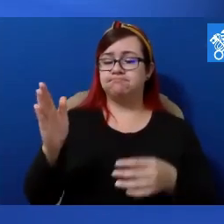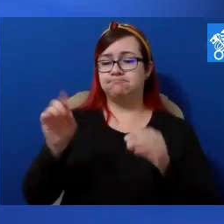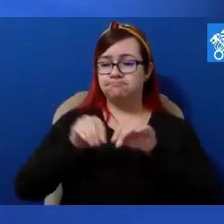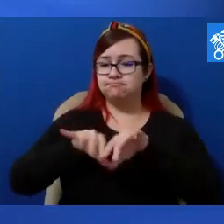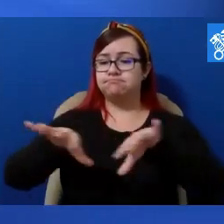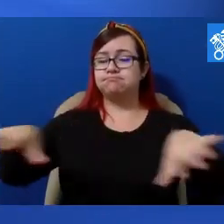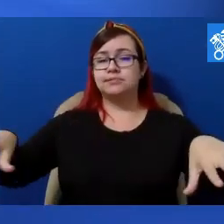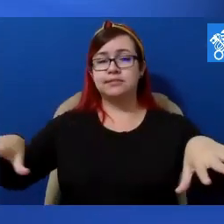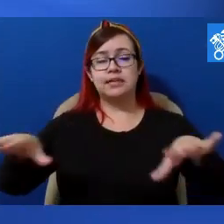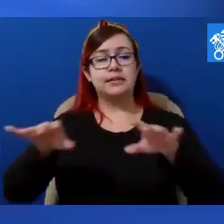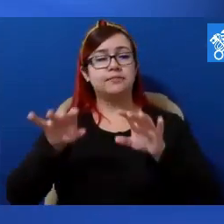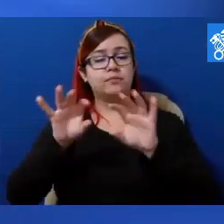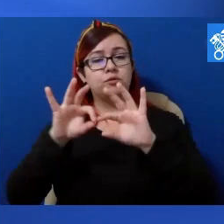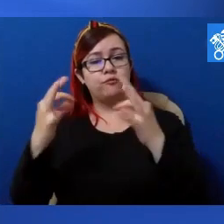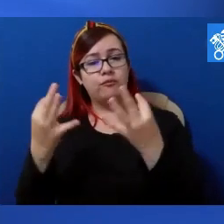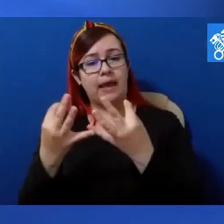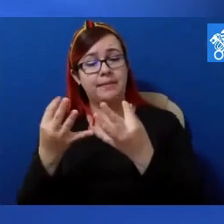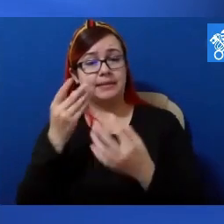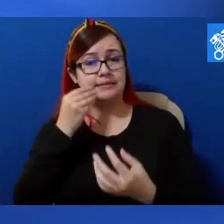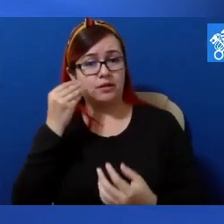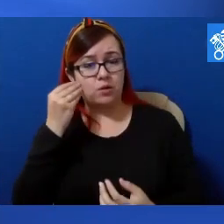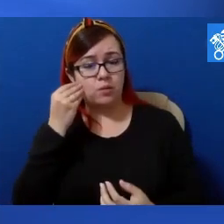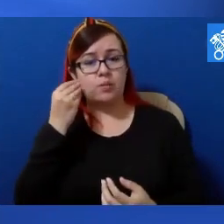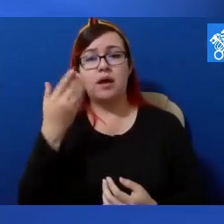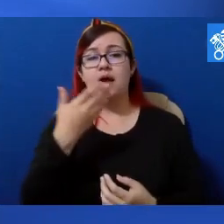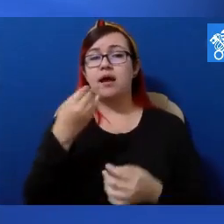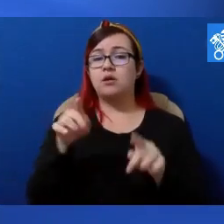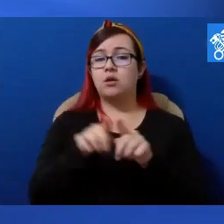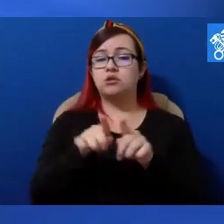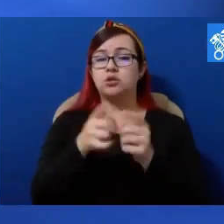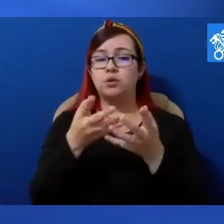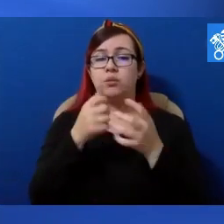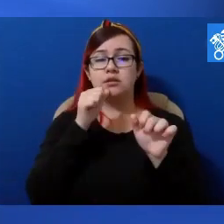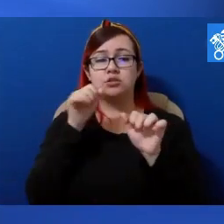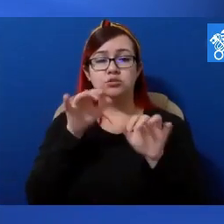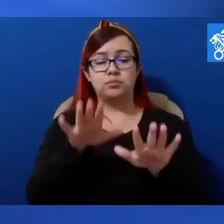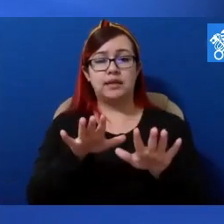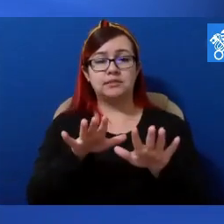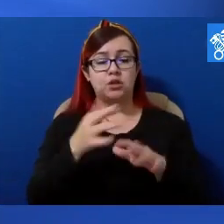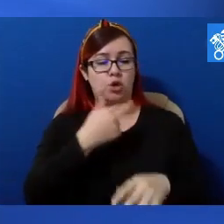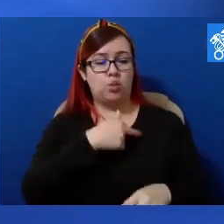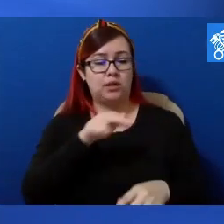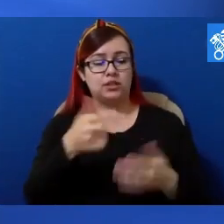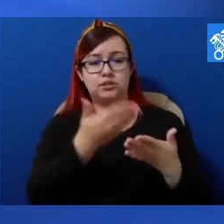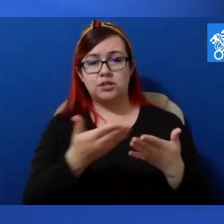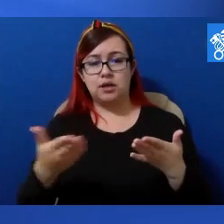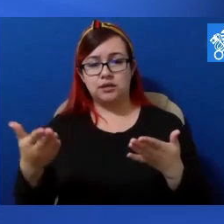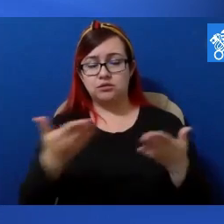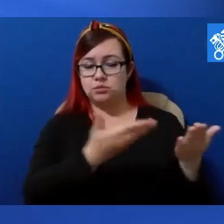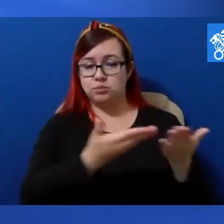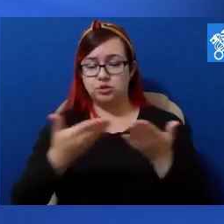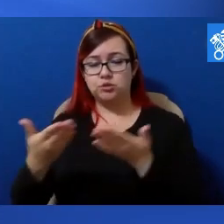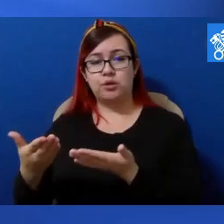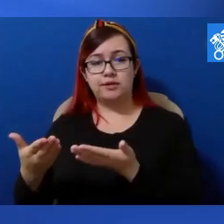blessing, which he extends in a particular way to the members of your families at home. He also intends to